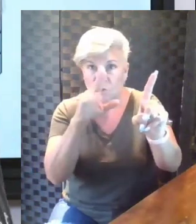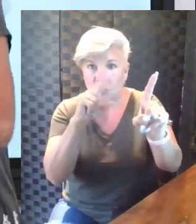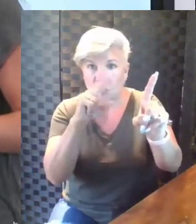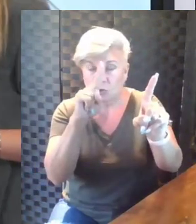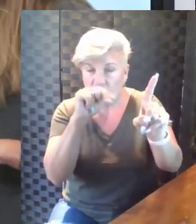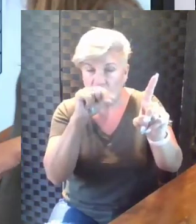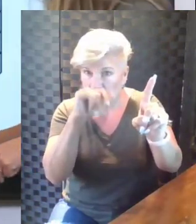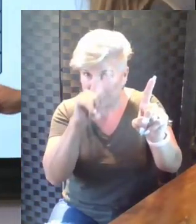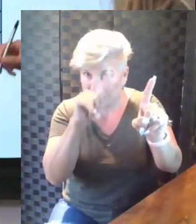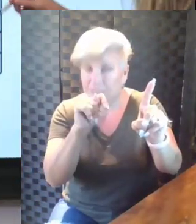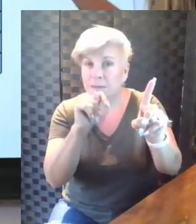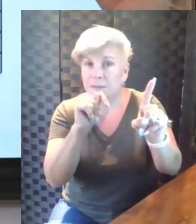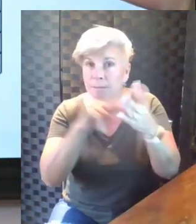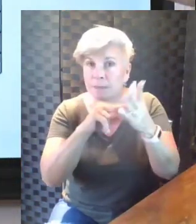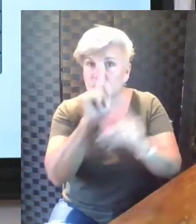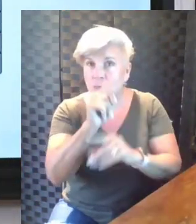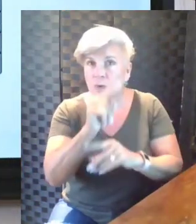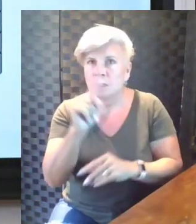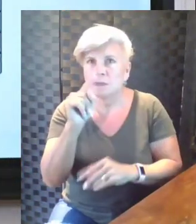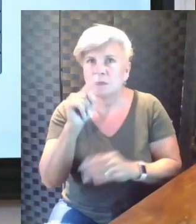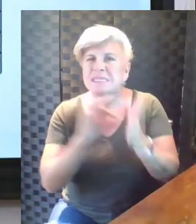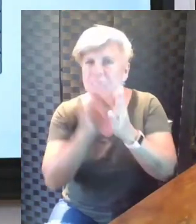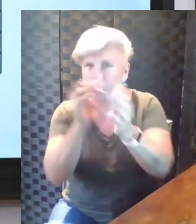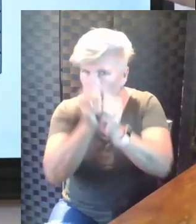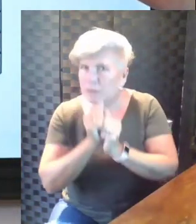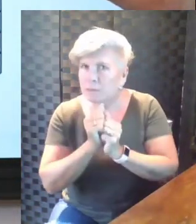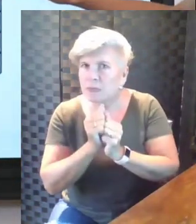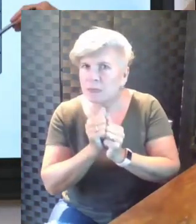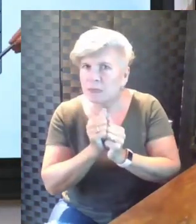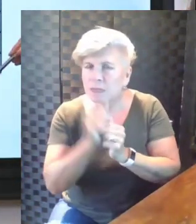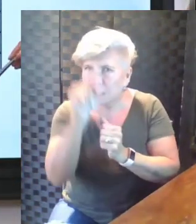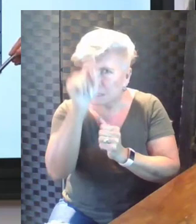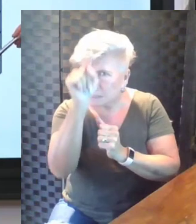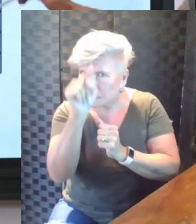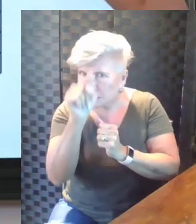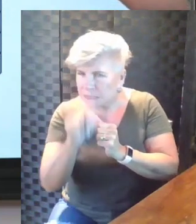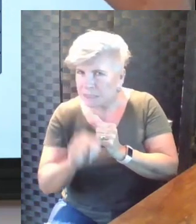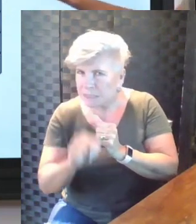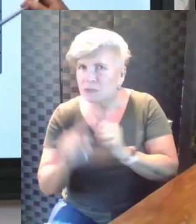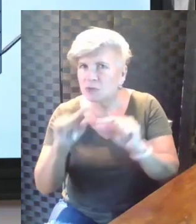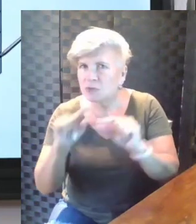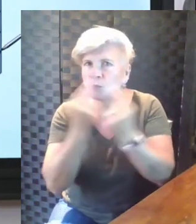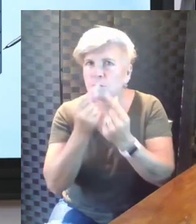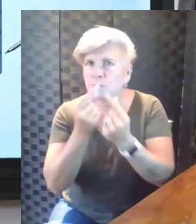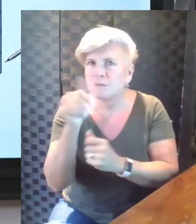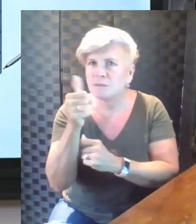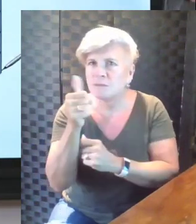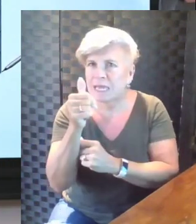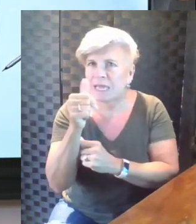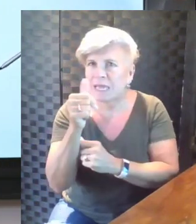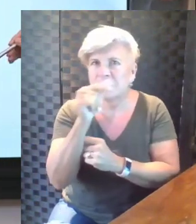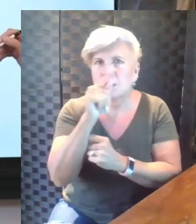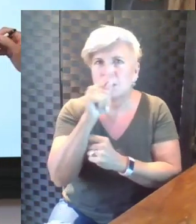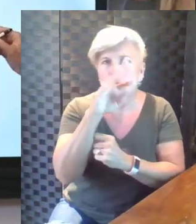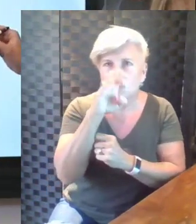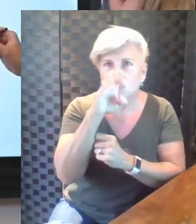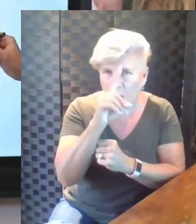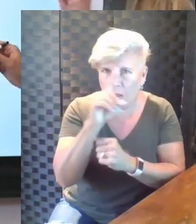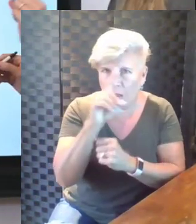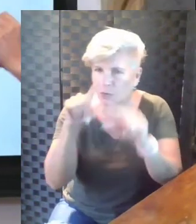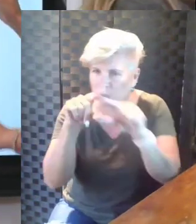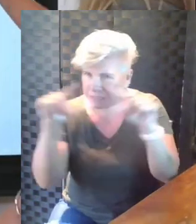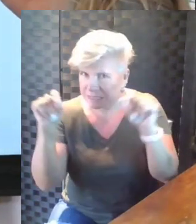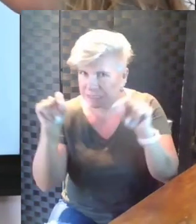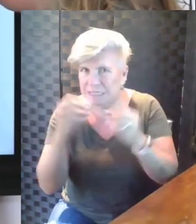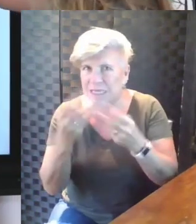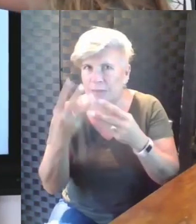1, but let's try this. Count with me in this group of 10 or this rod or this stick, how many little